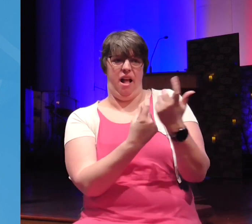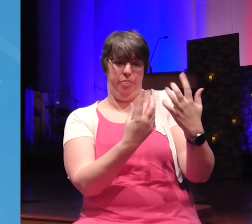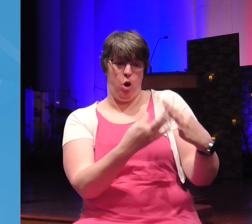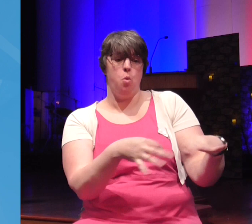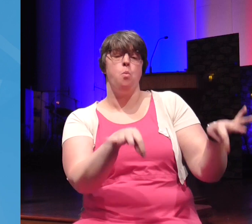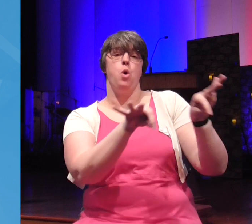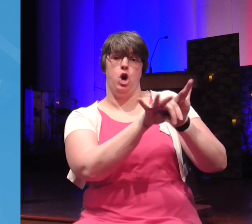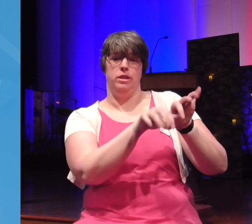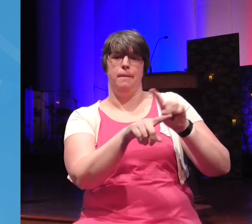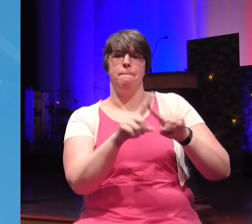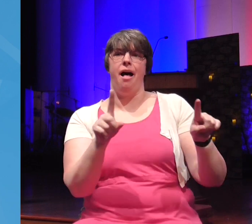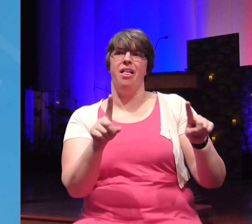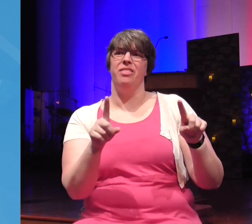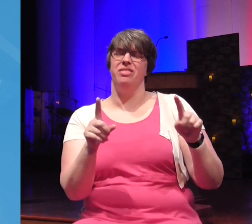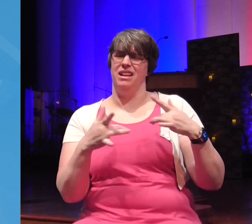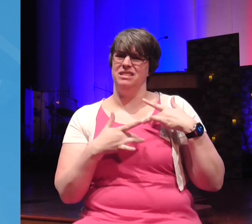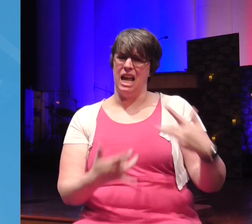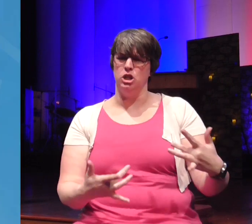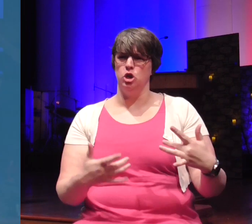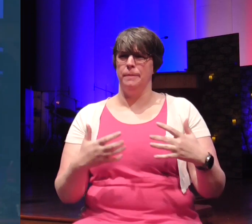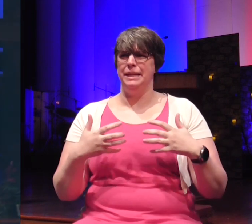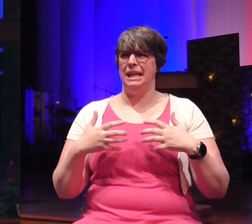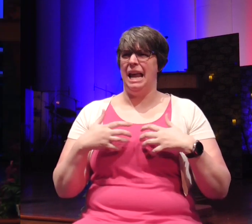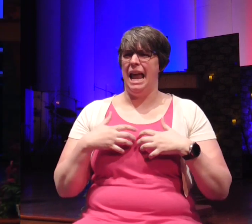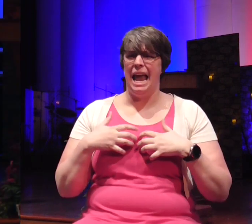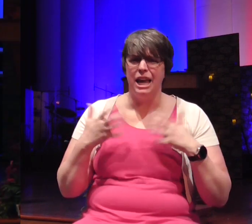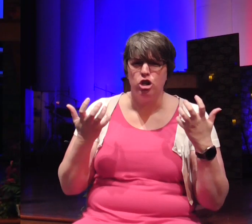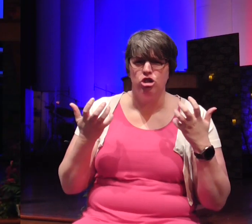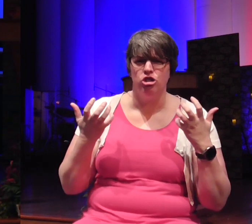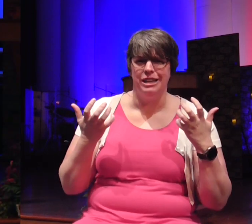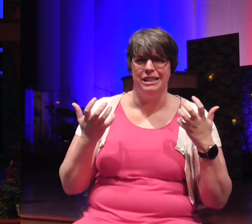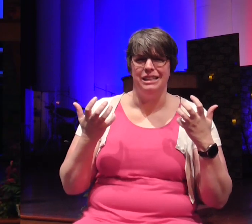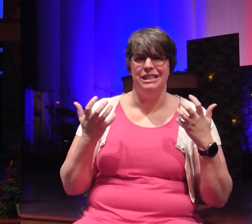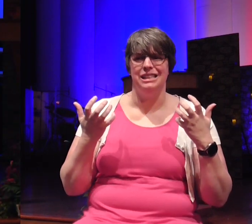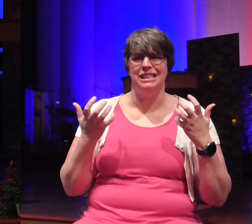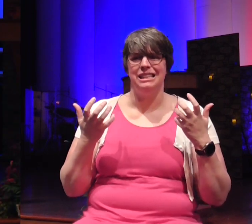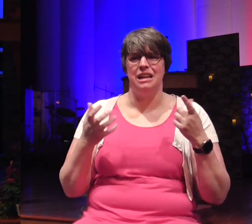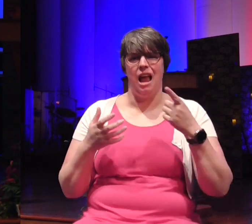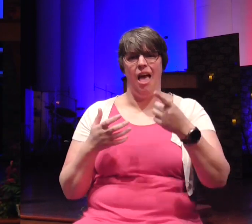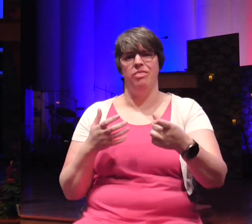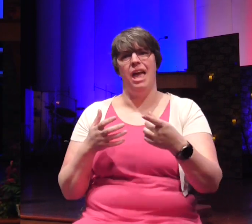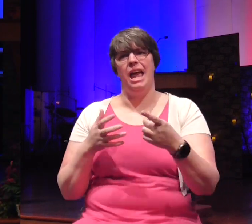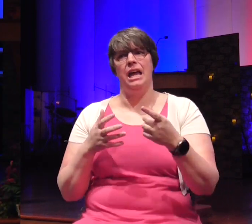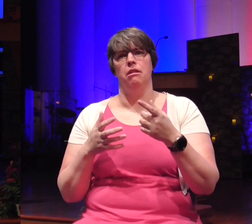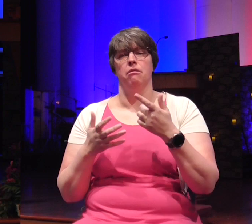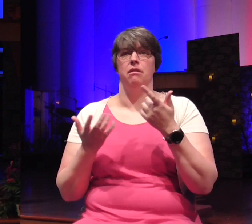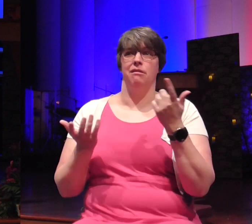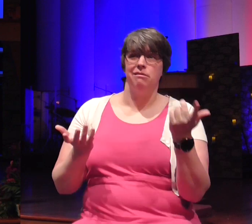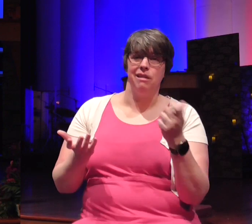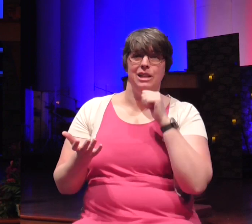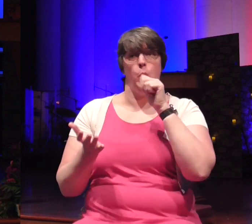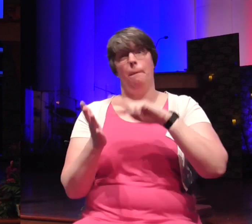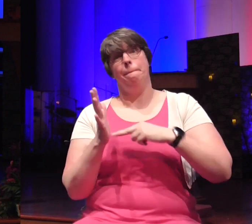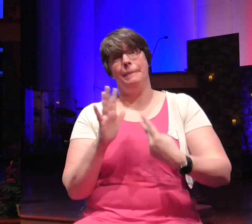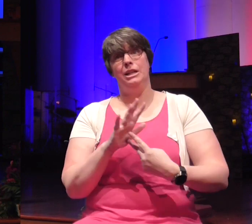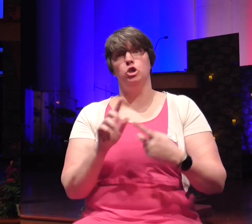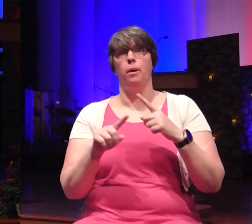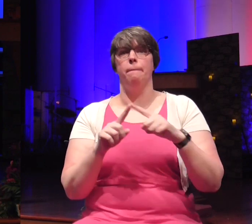angry activists who unwittingly perpetuate the deep foundation of